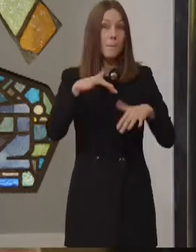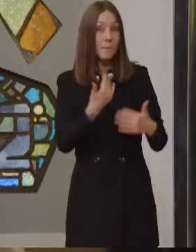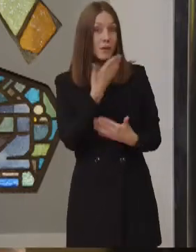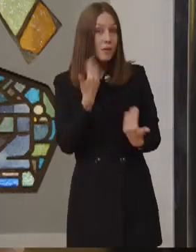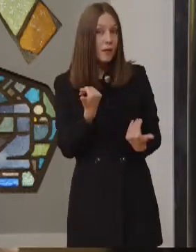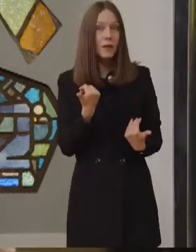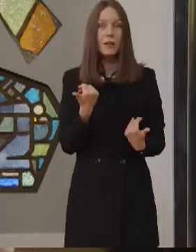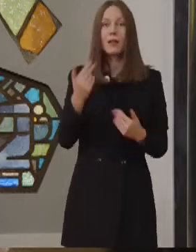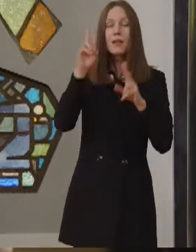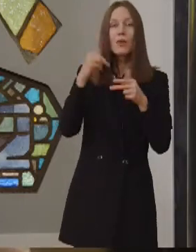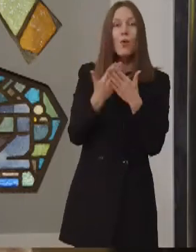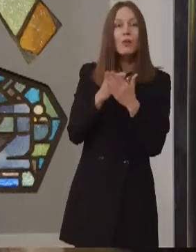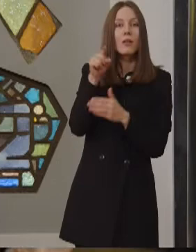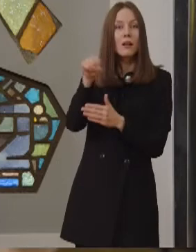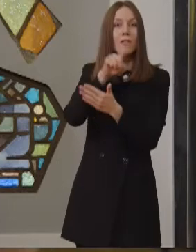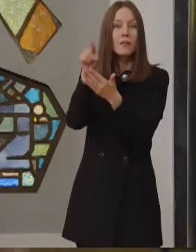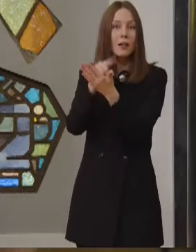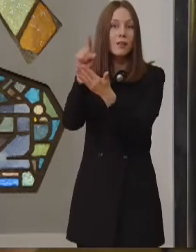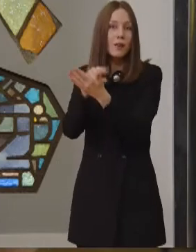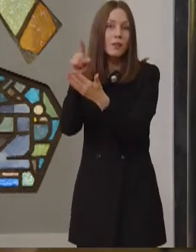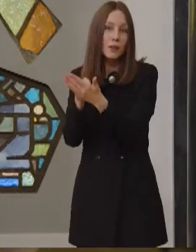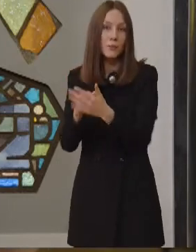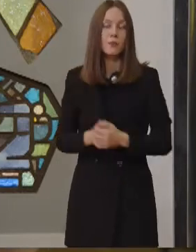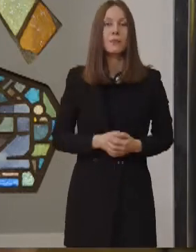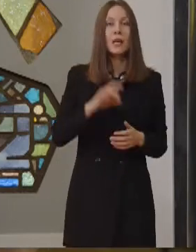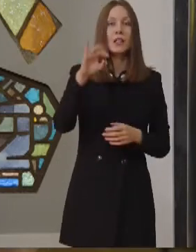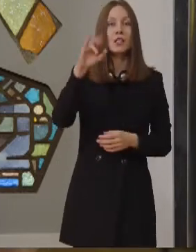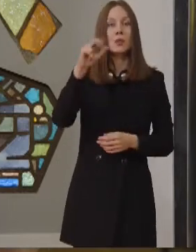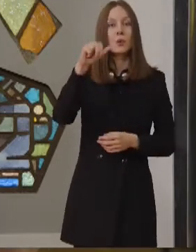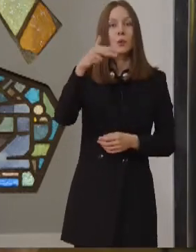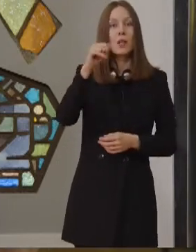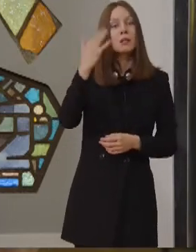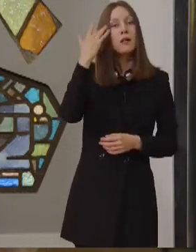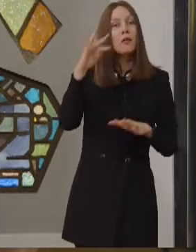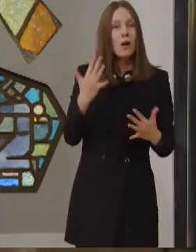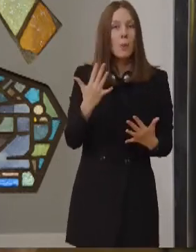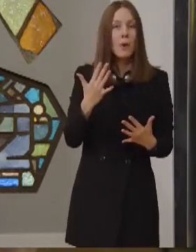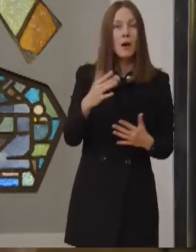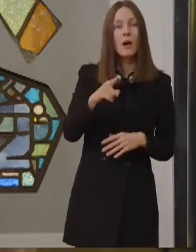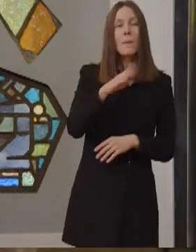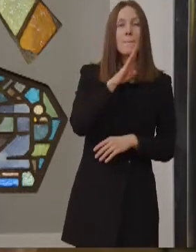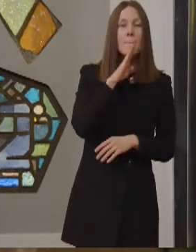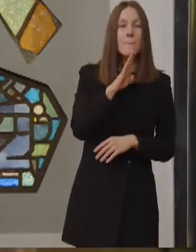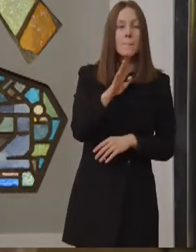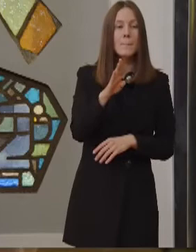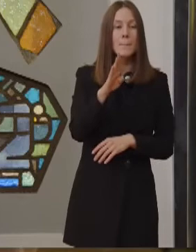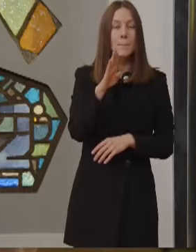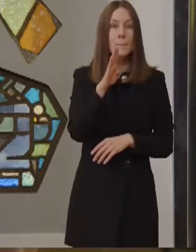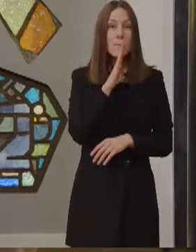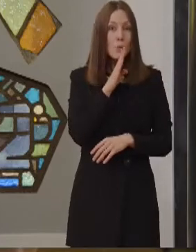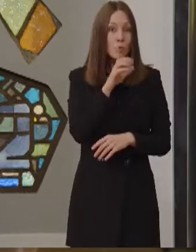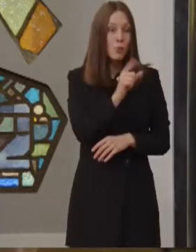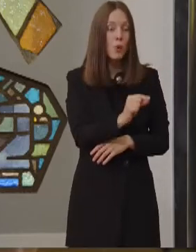Well, I am ready to answer all of your questions. I don't know why. I wonder whether is it